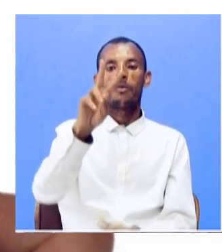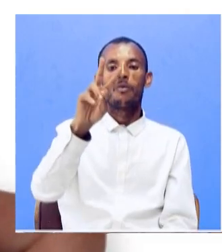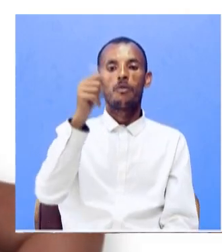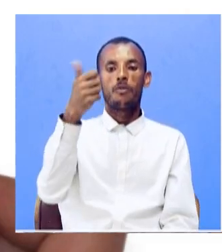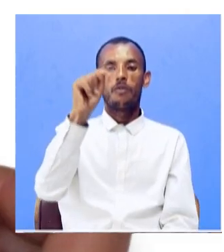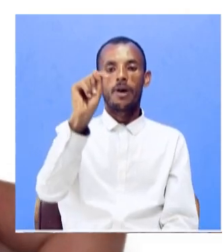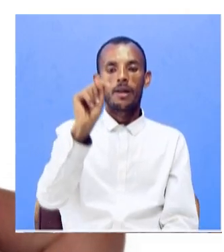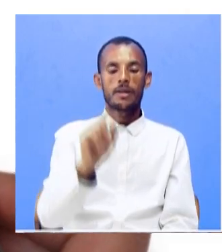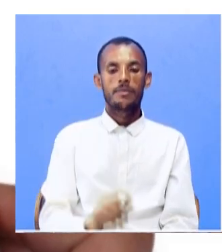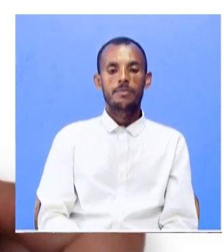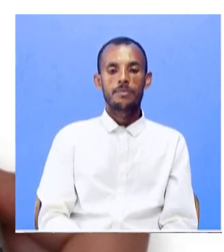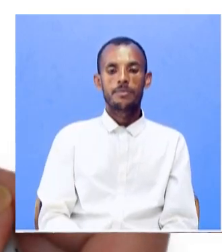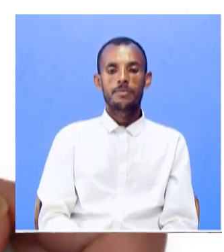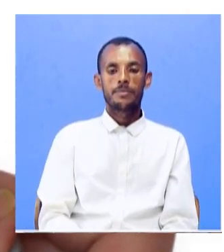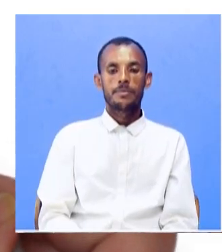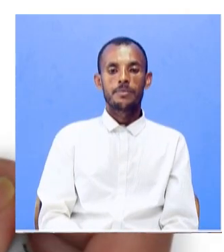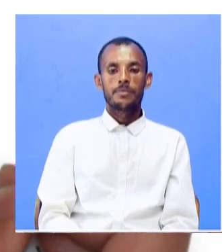what?